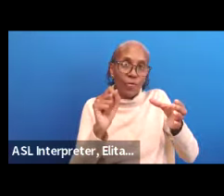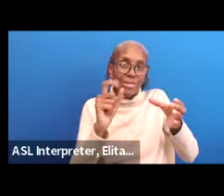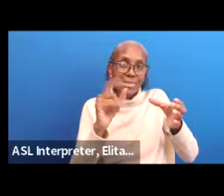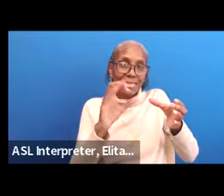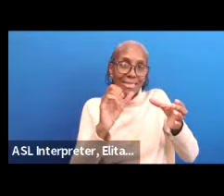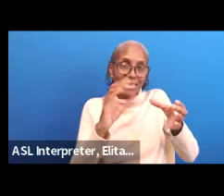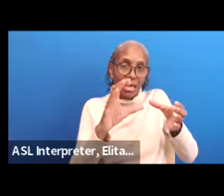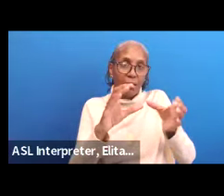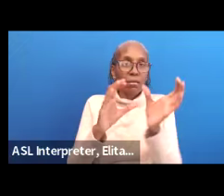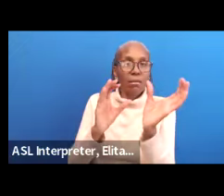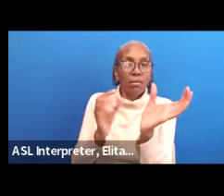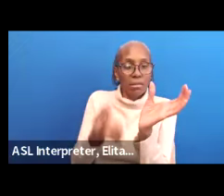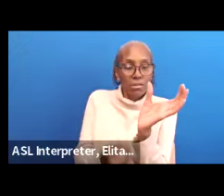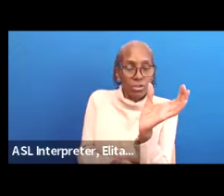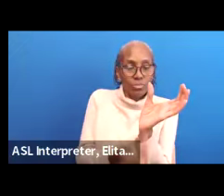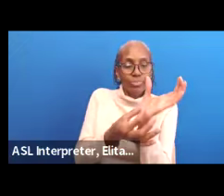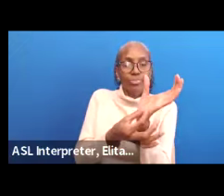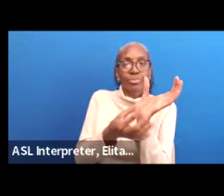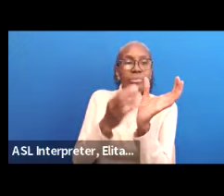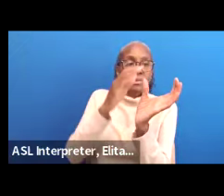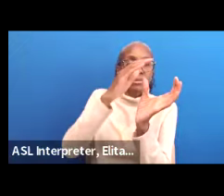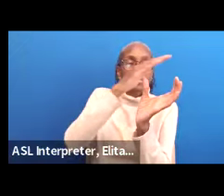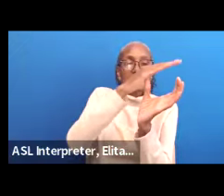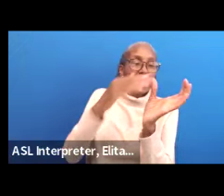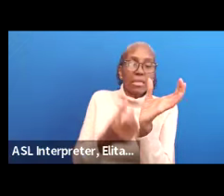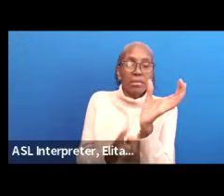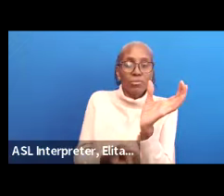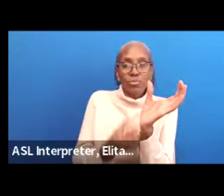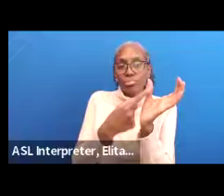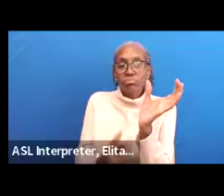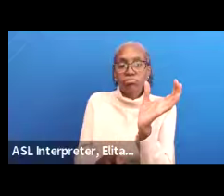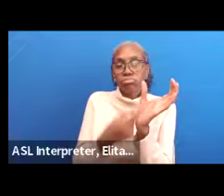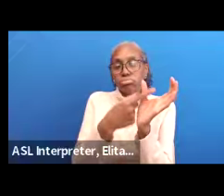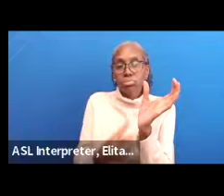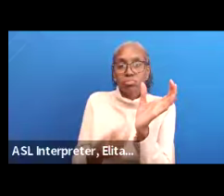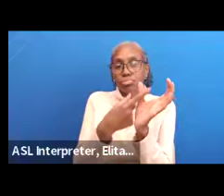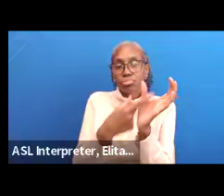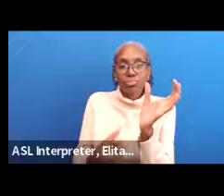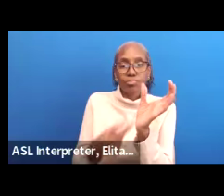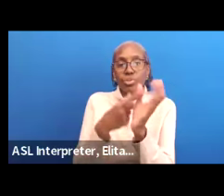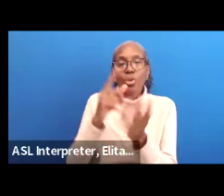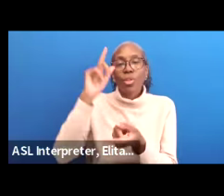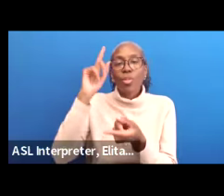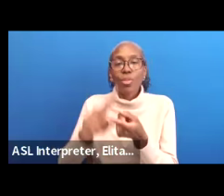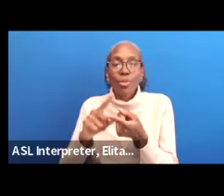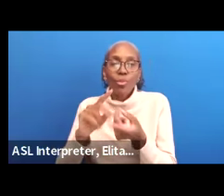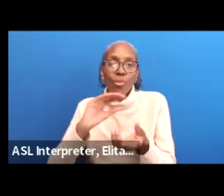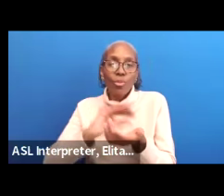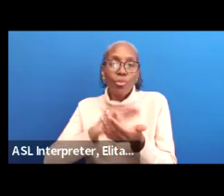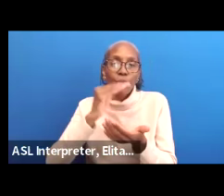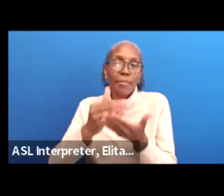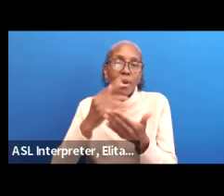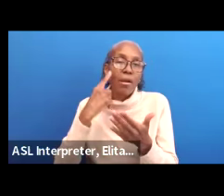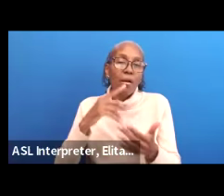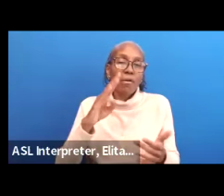the spinal cord. And it releases lower doses of baclofen